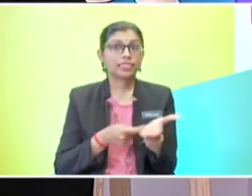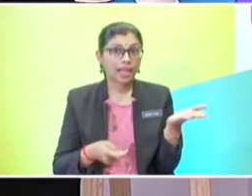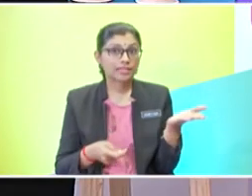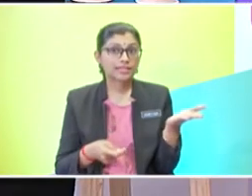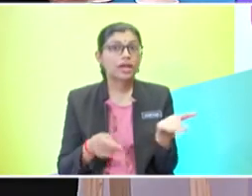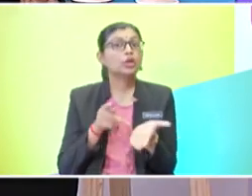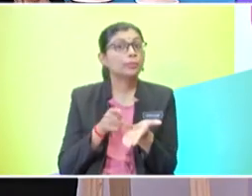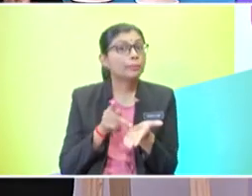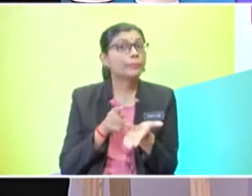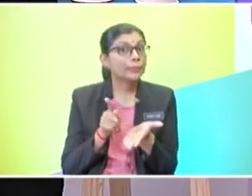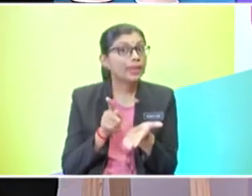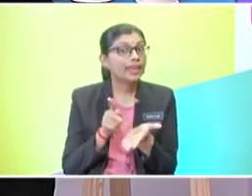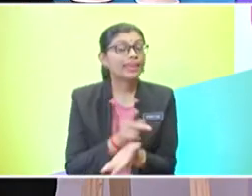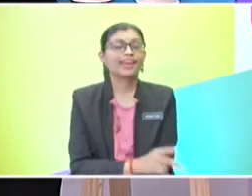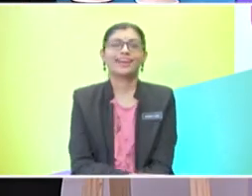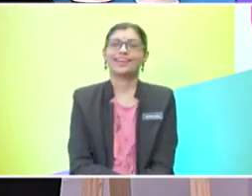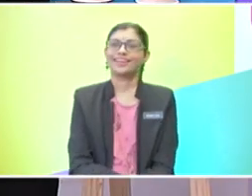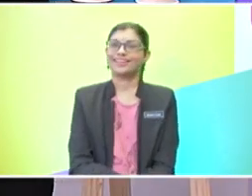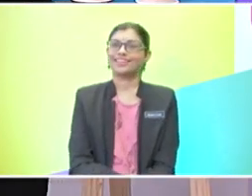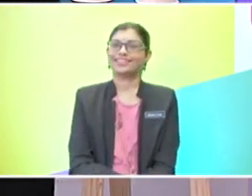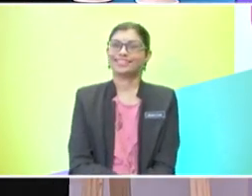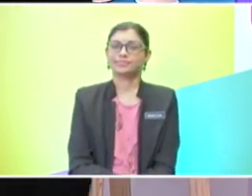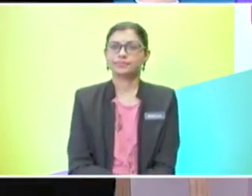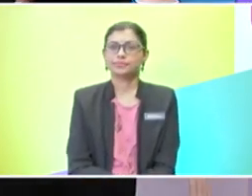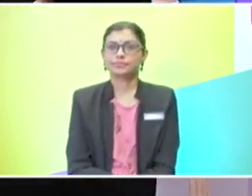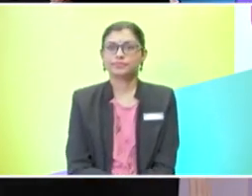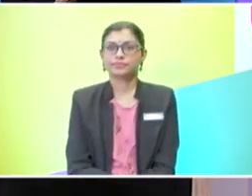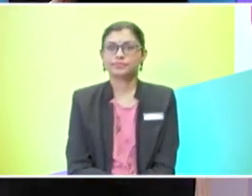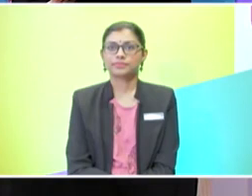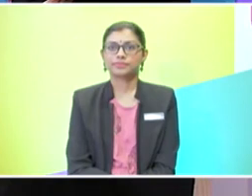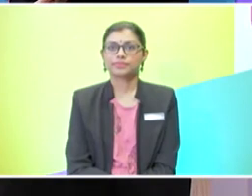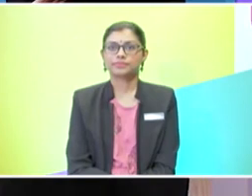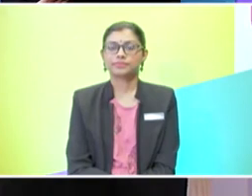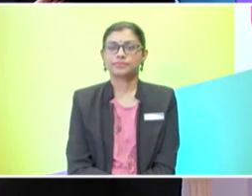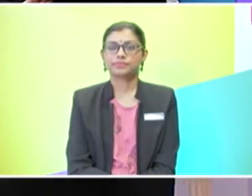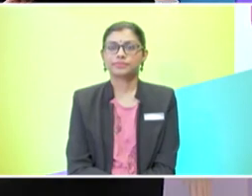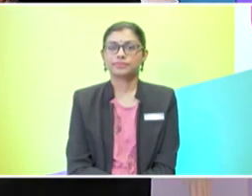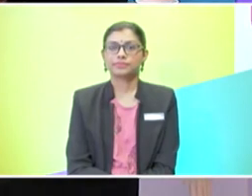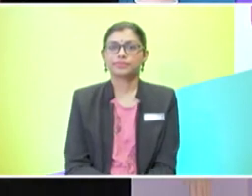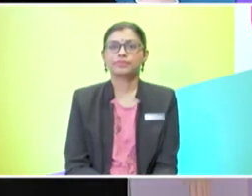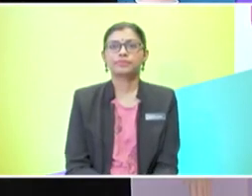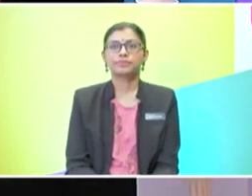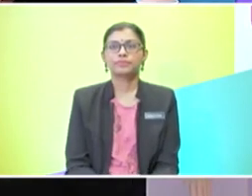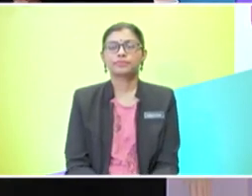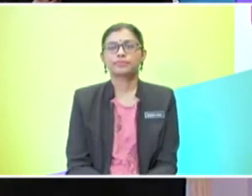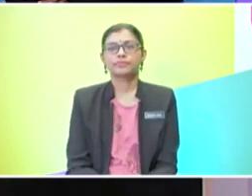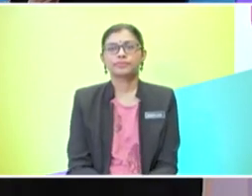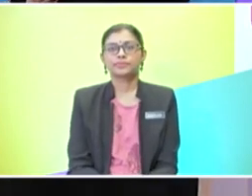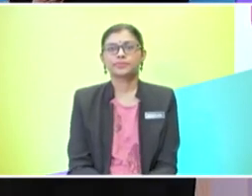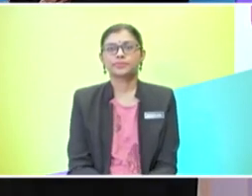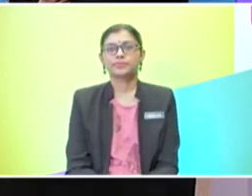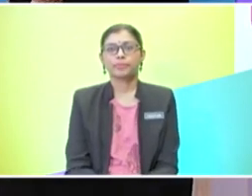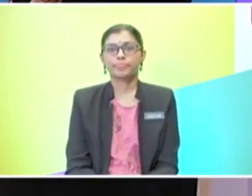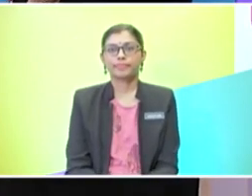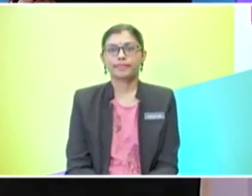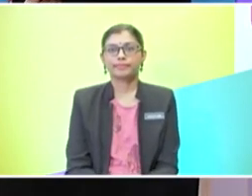paying monthly, quarterly, annually, so it's still you are paying, right? Until it not yet reached the maturity,